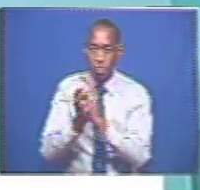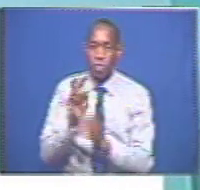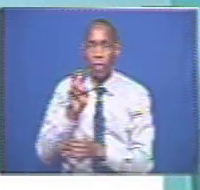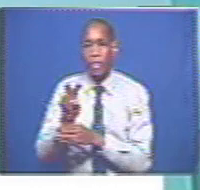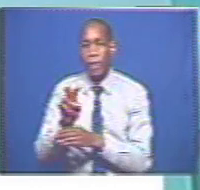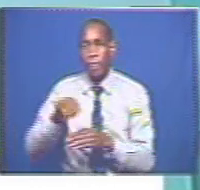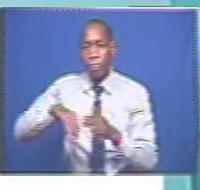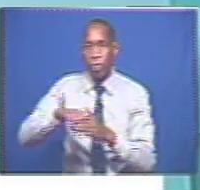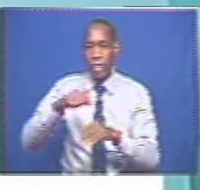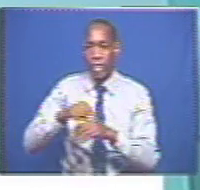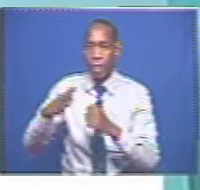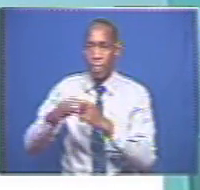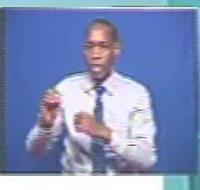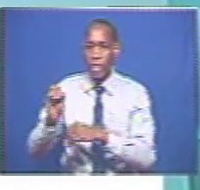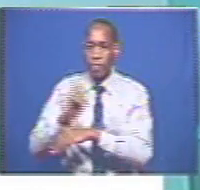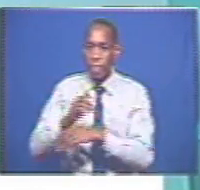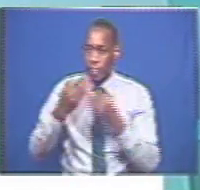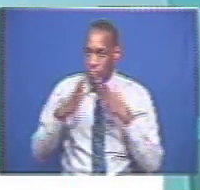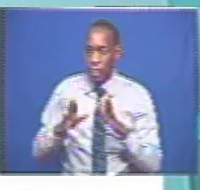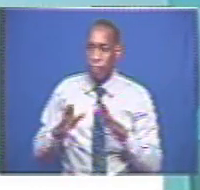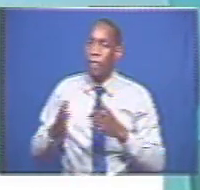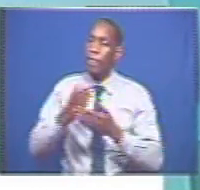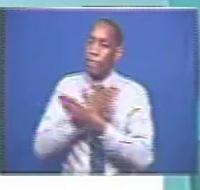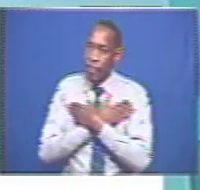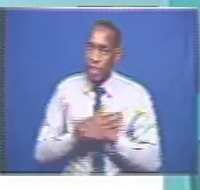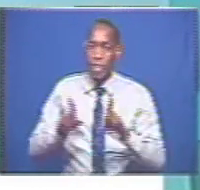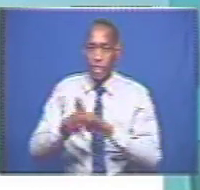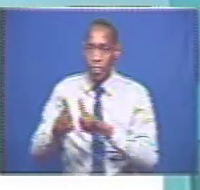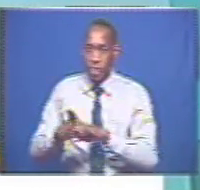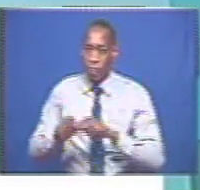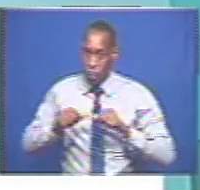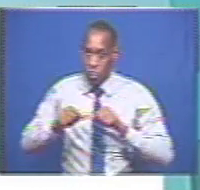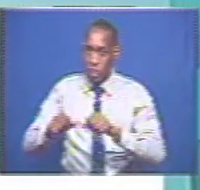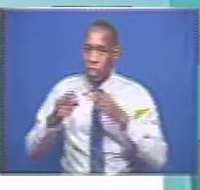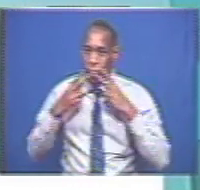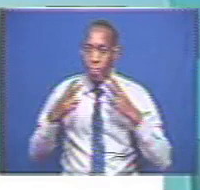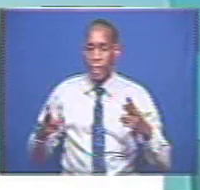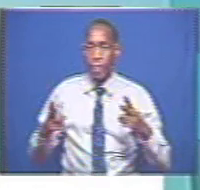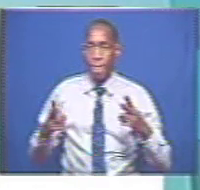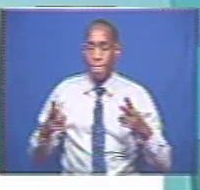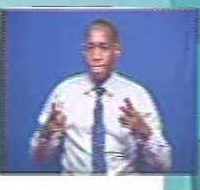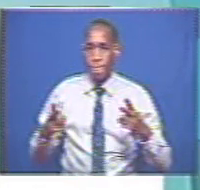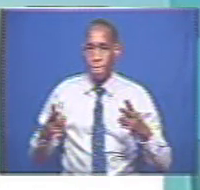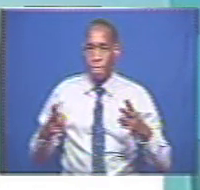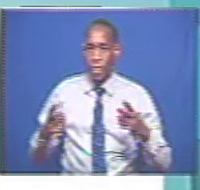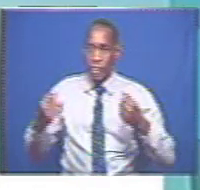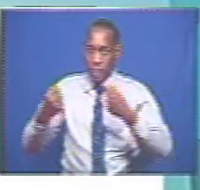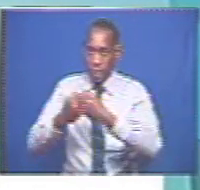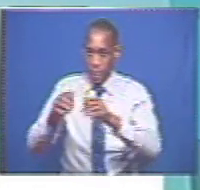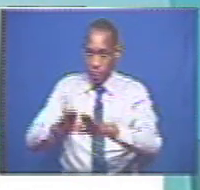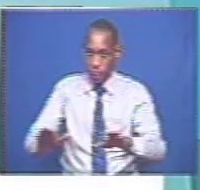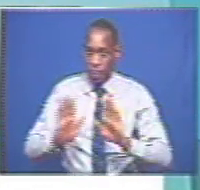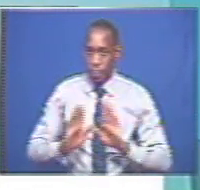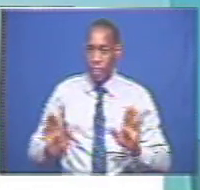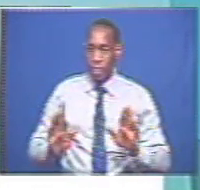end of 90 minutes, we are still fans, we are still friends, so let's maintain peace. Let's let the battle be on the field and let the